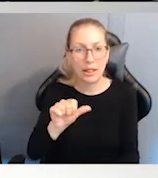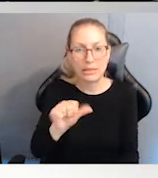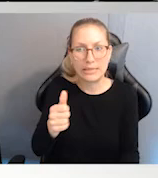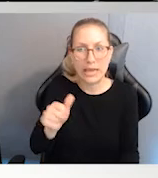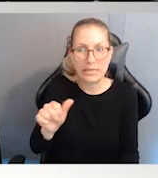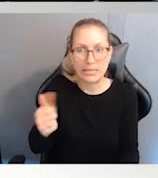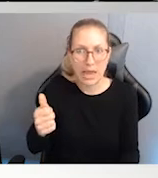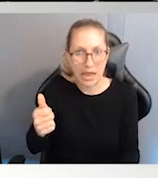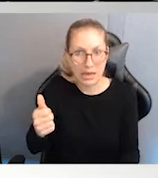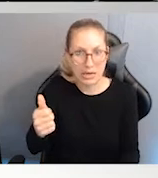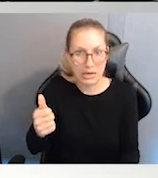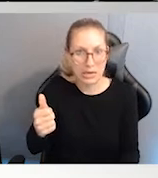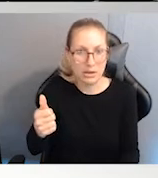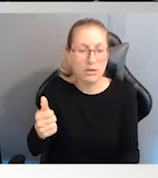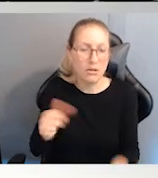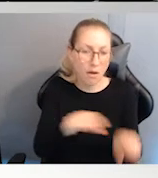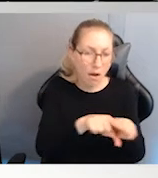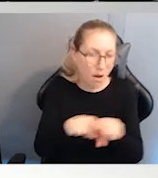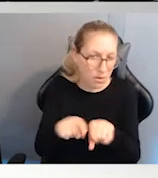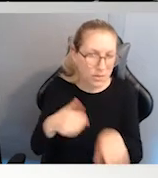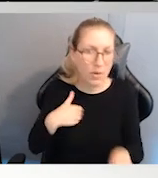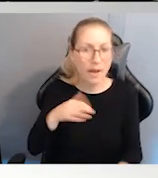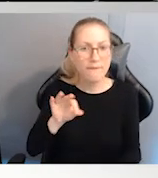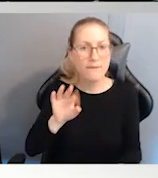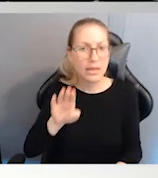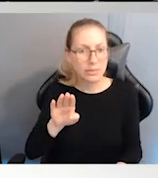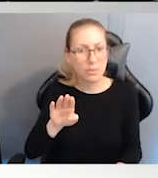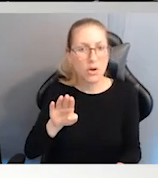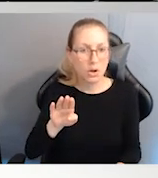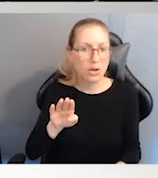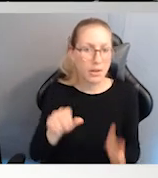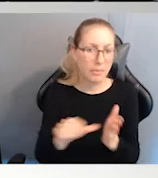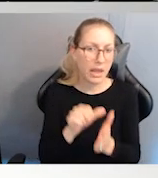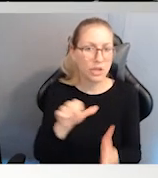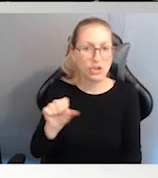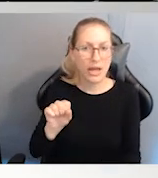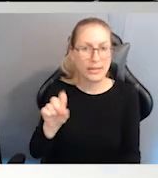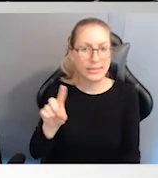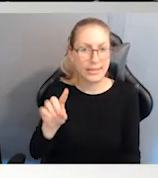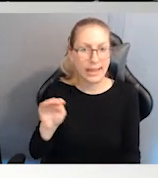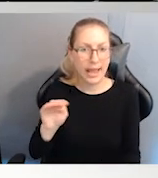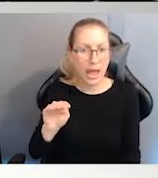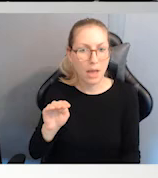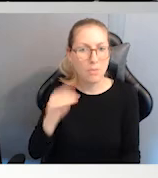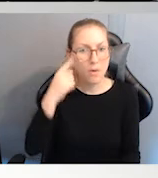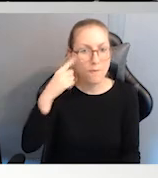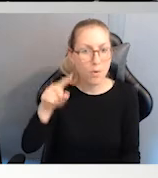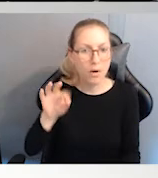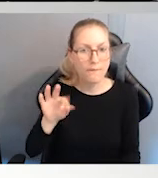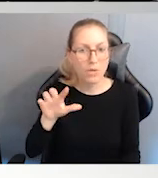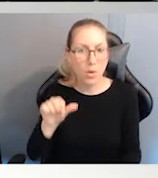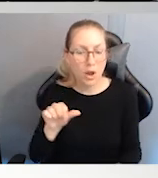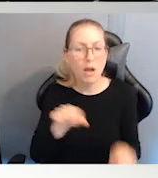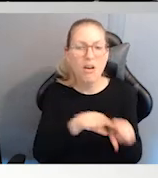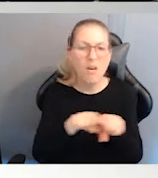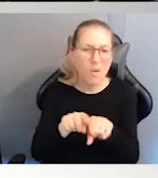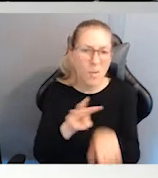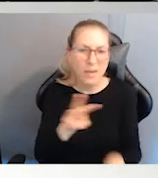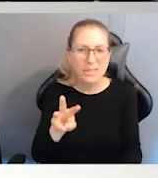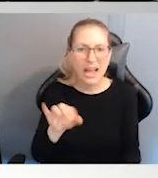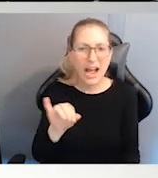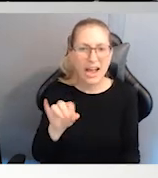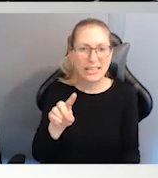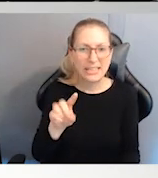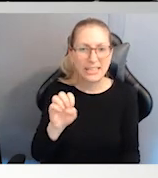Decide SDM for Florida, and a website says iDecideFlorida.org.